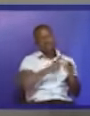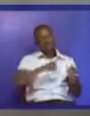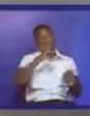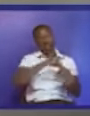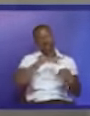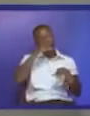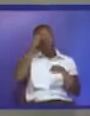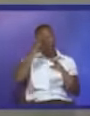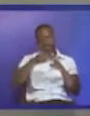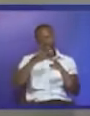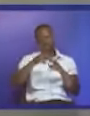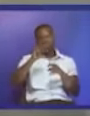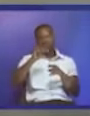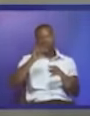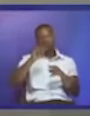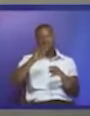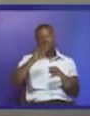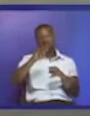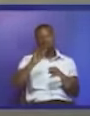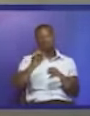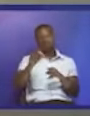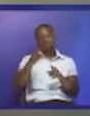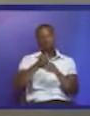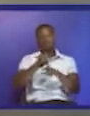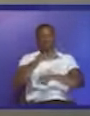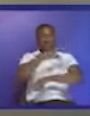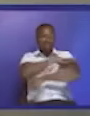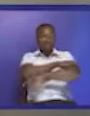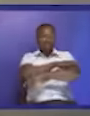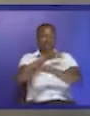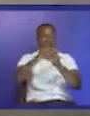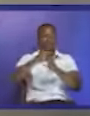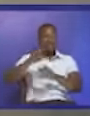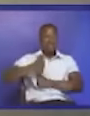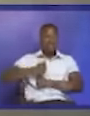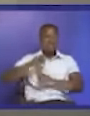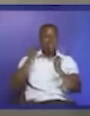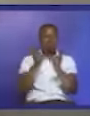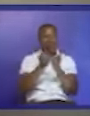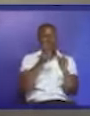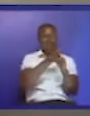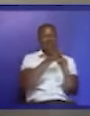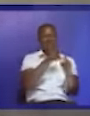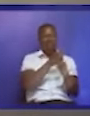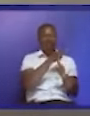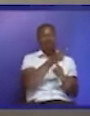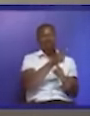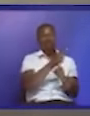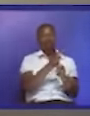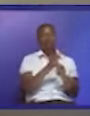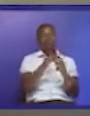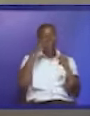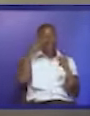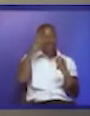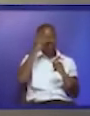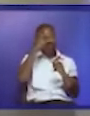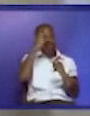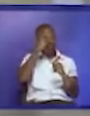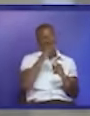called Naaman. He said he was a captain in the Syrian army. That this man was a valiant man, and through